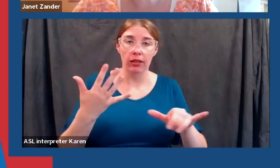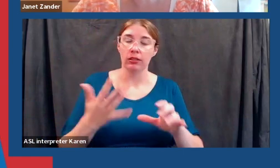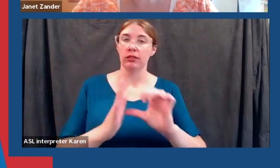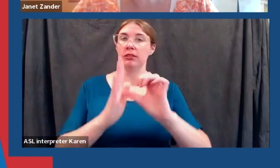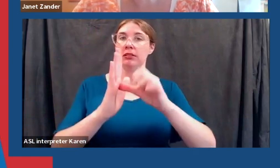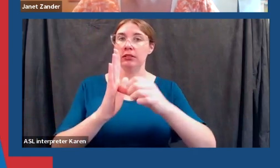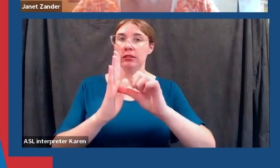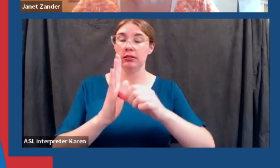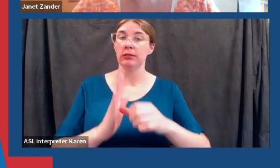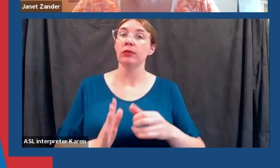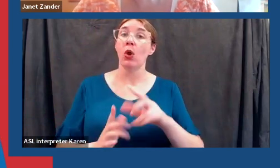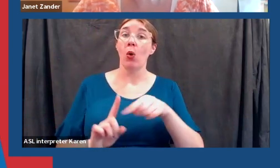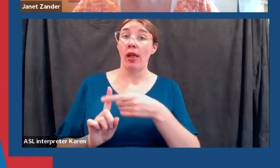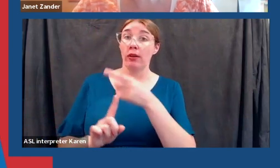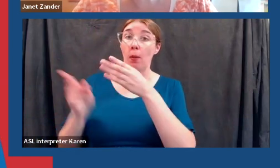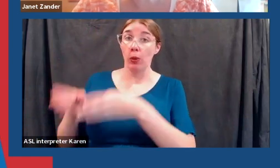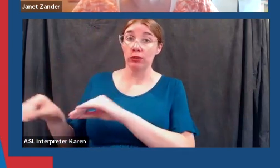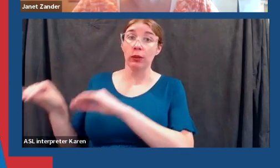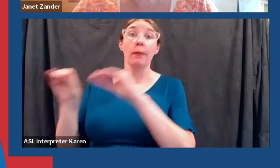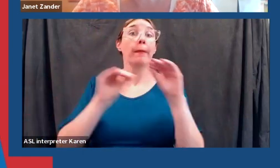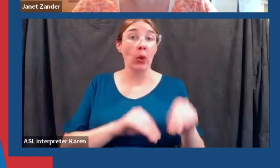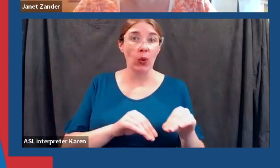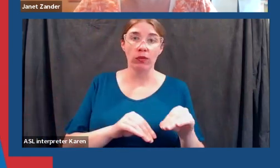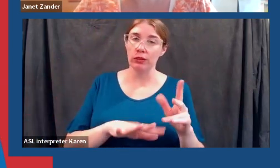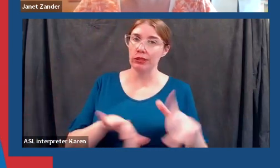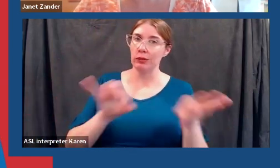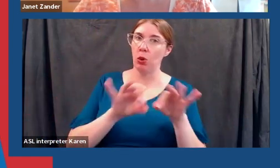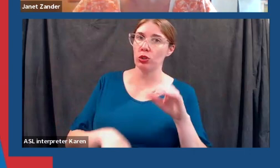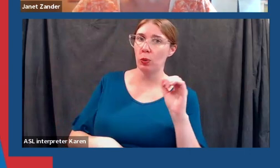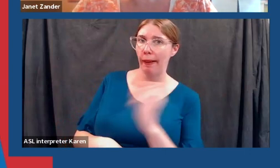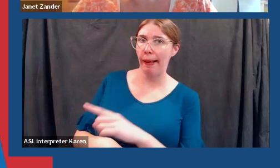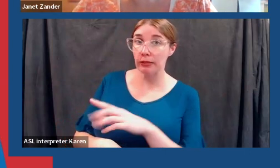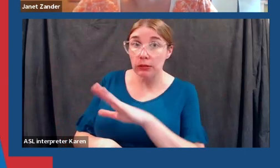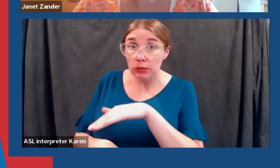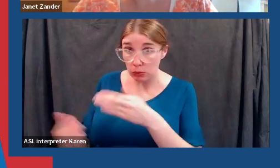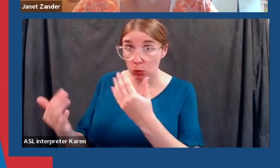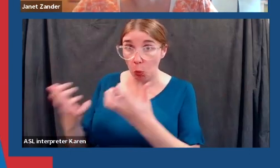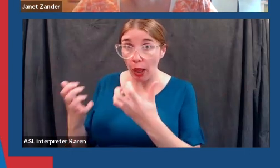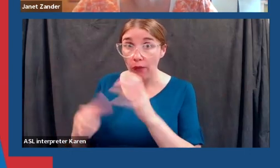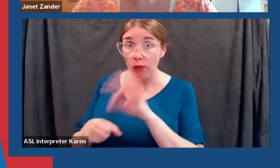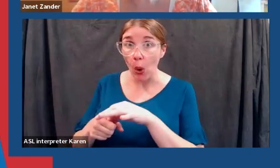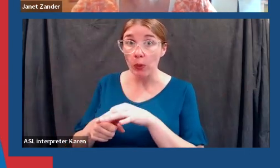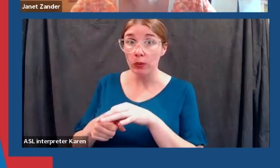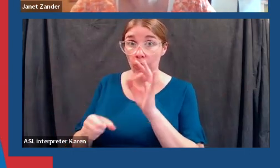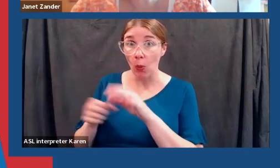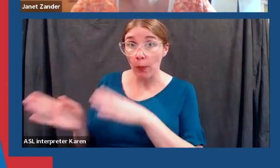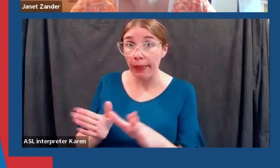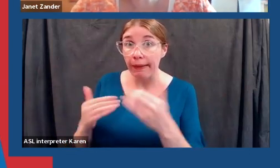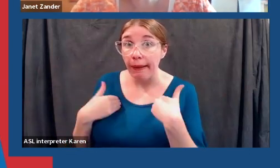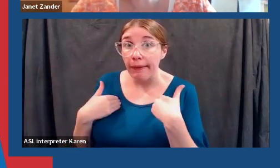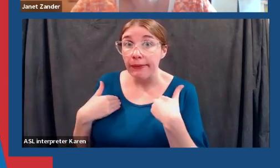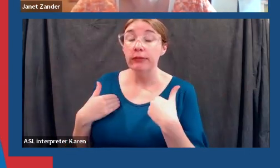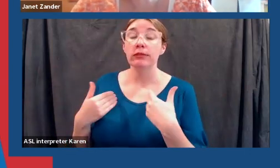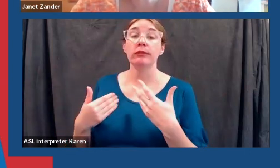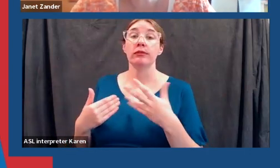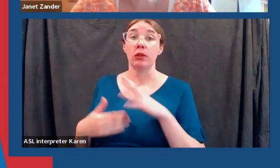someone's admission to find out if they have a desire to vote and to create a voting plan for them, but also to make sure that they